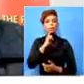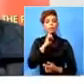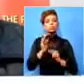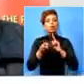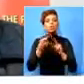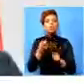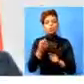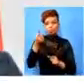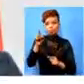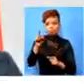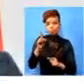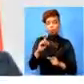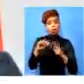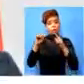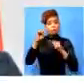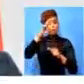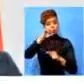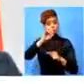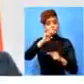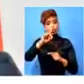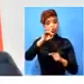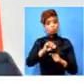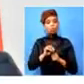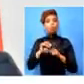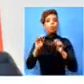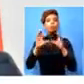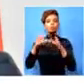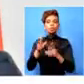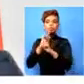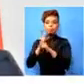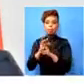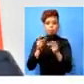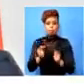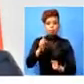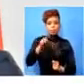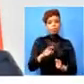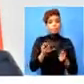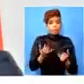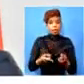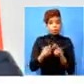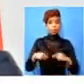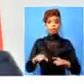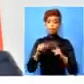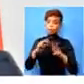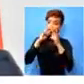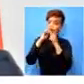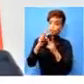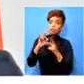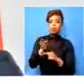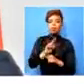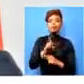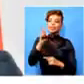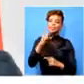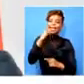Capture. We are looking forward to the Directorate for Priority Crime to using that evidence. We